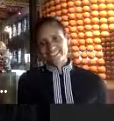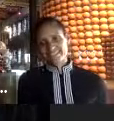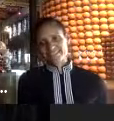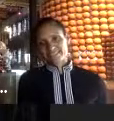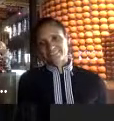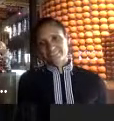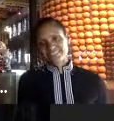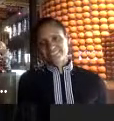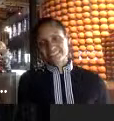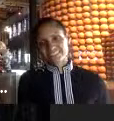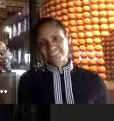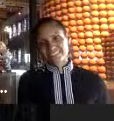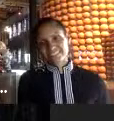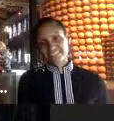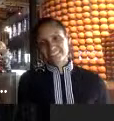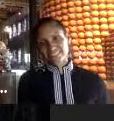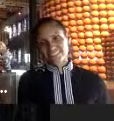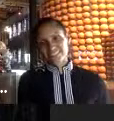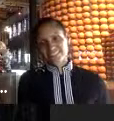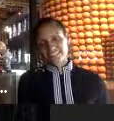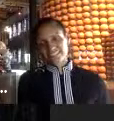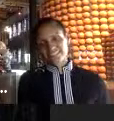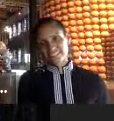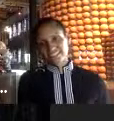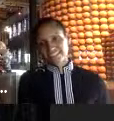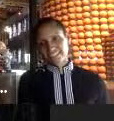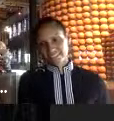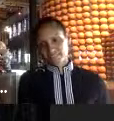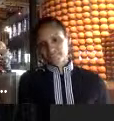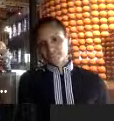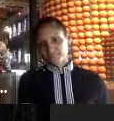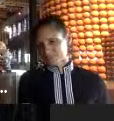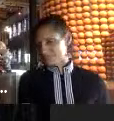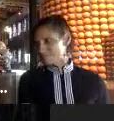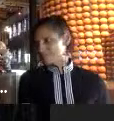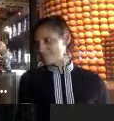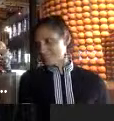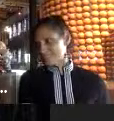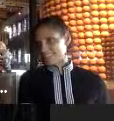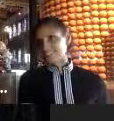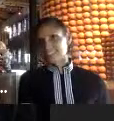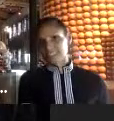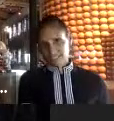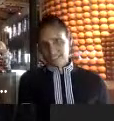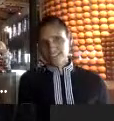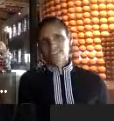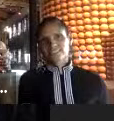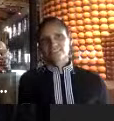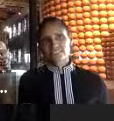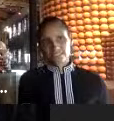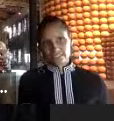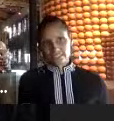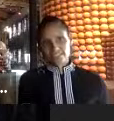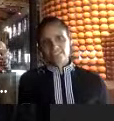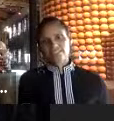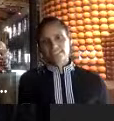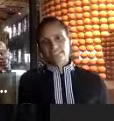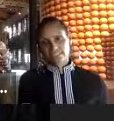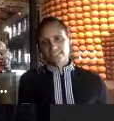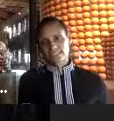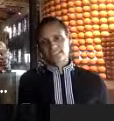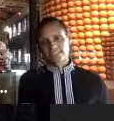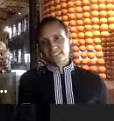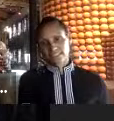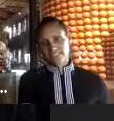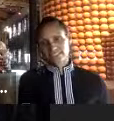to go back to her and let her know that we're going to make sure that she has the support needed to, you know, have her vision come